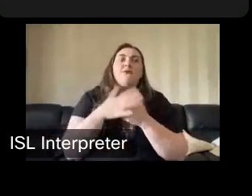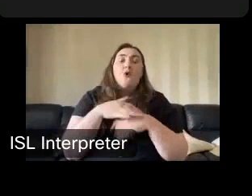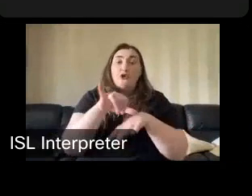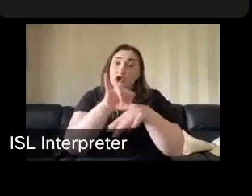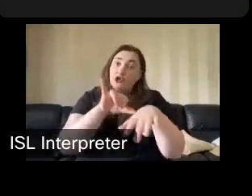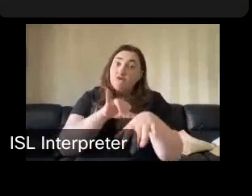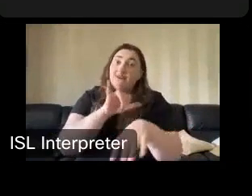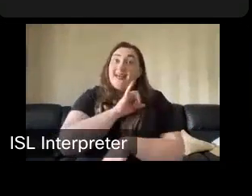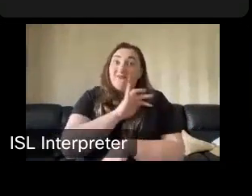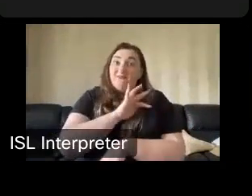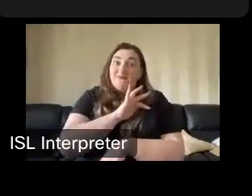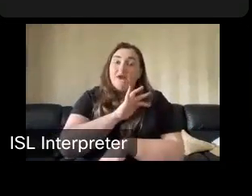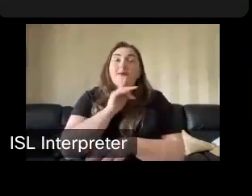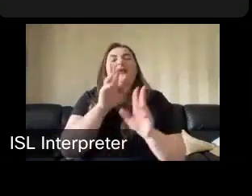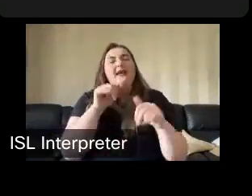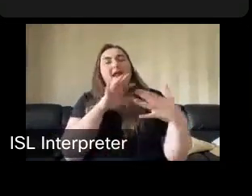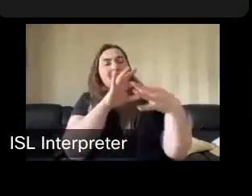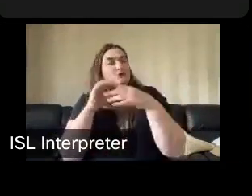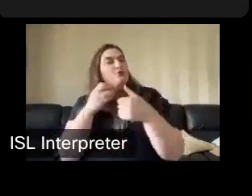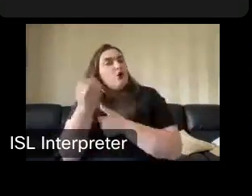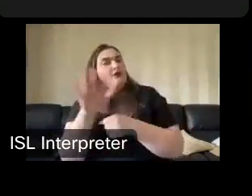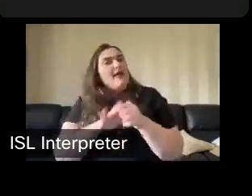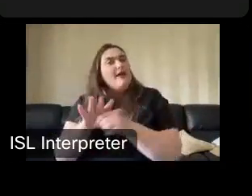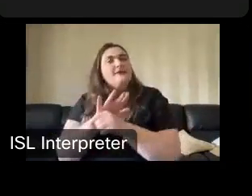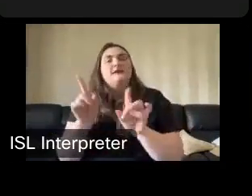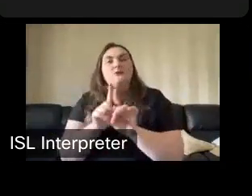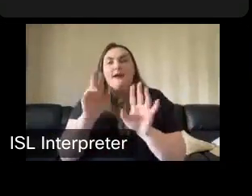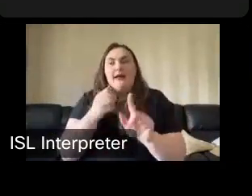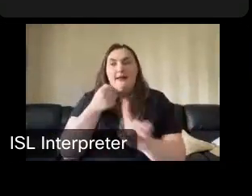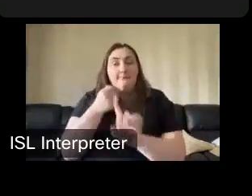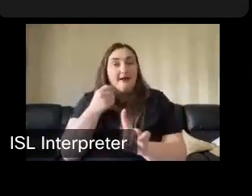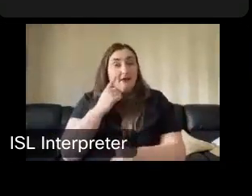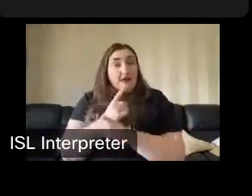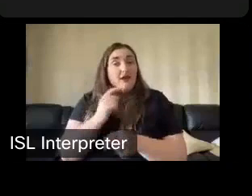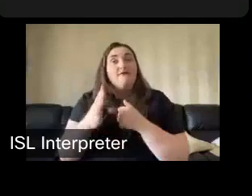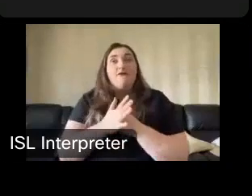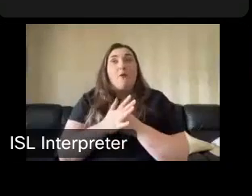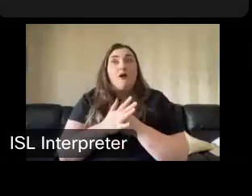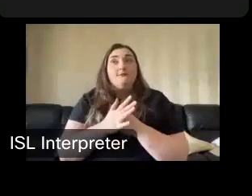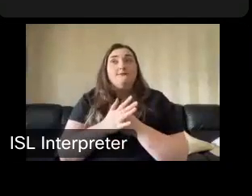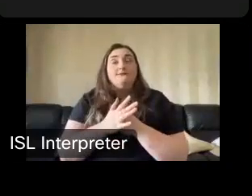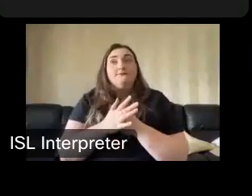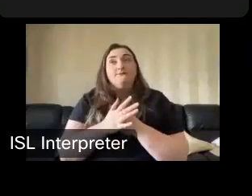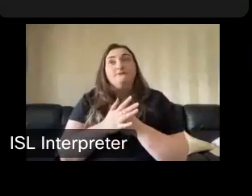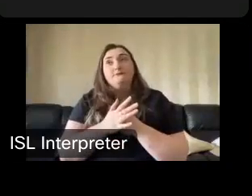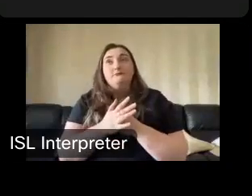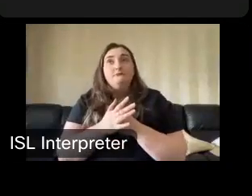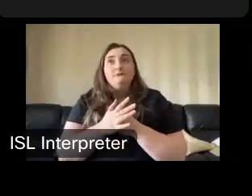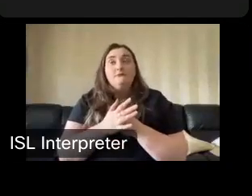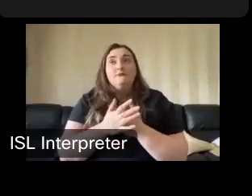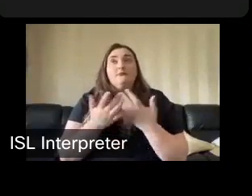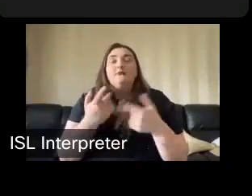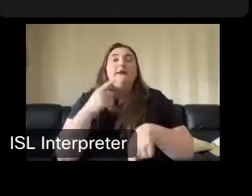but it applies to other things as well. There can be an impact in terms of the timing